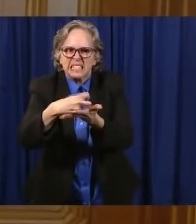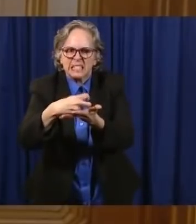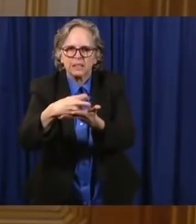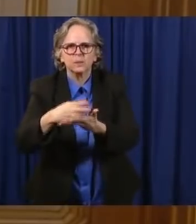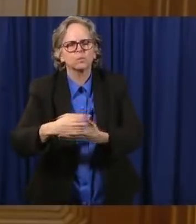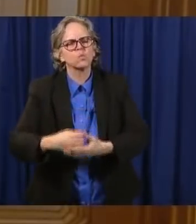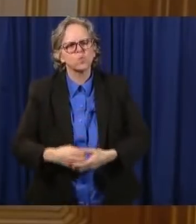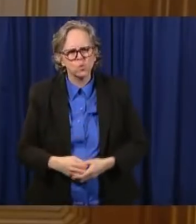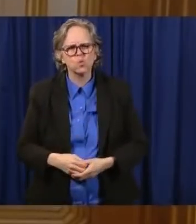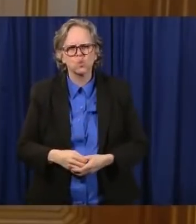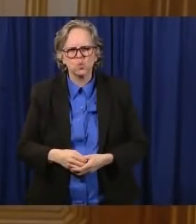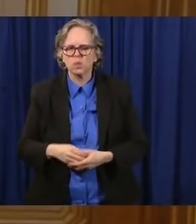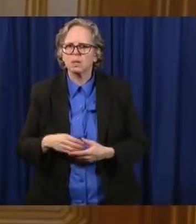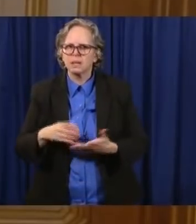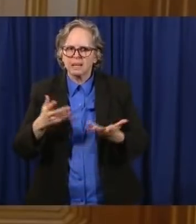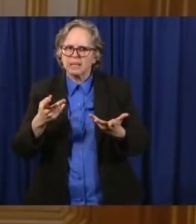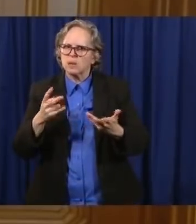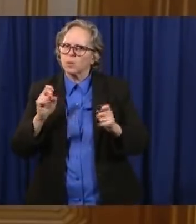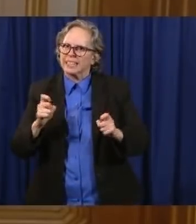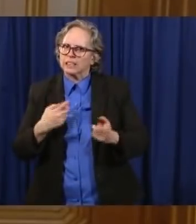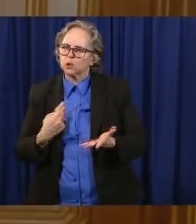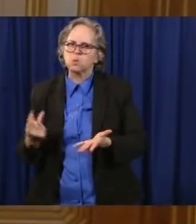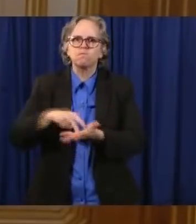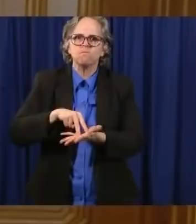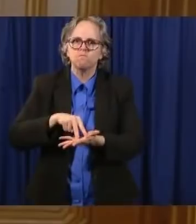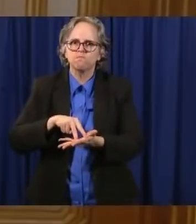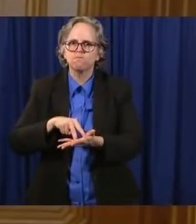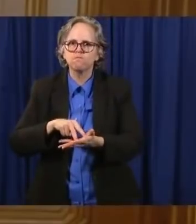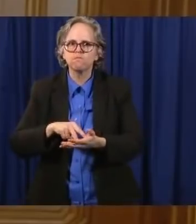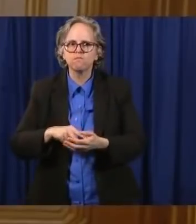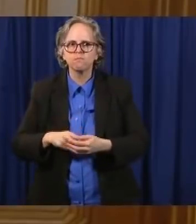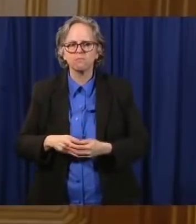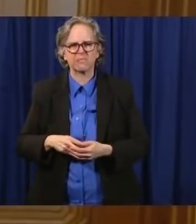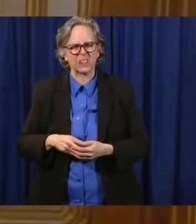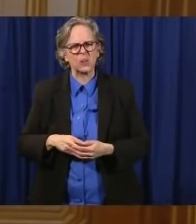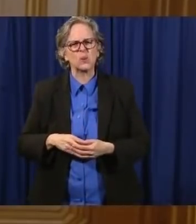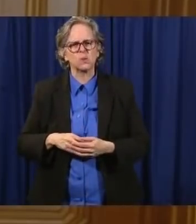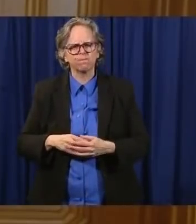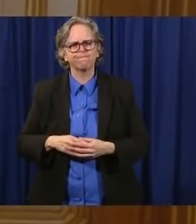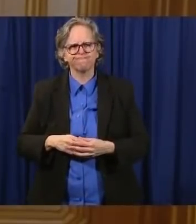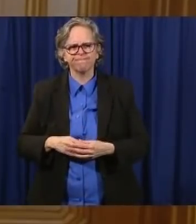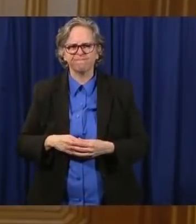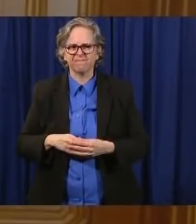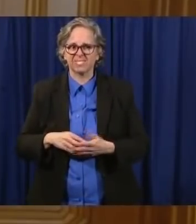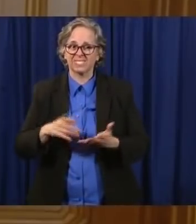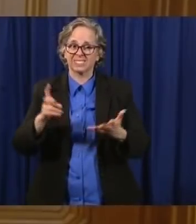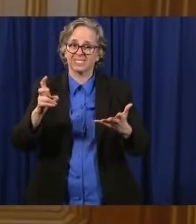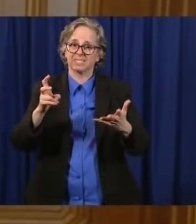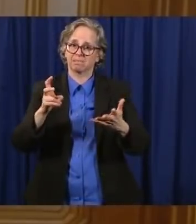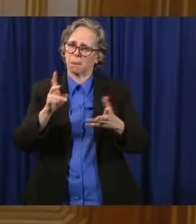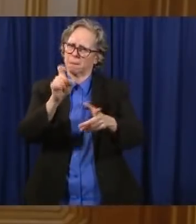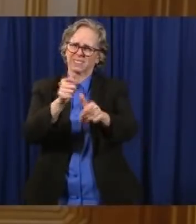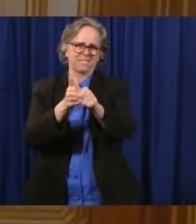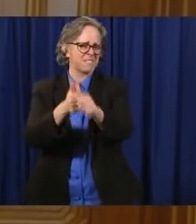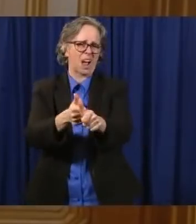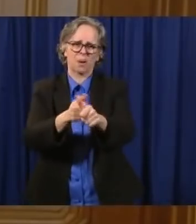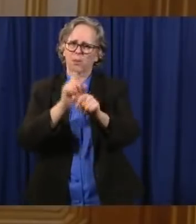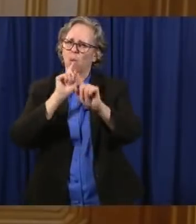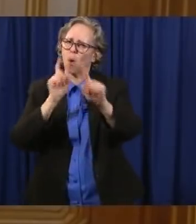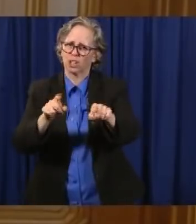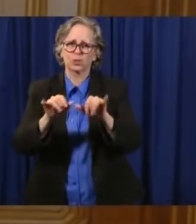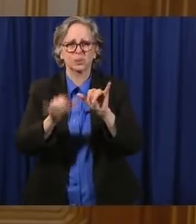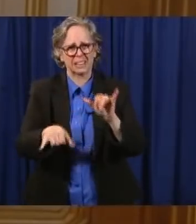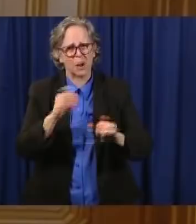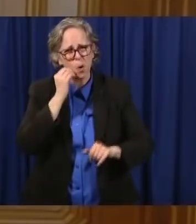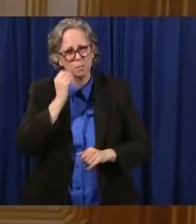and exposing yourself and exposing other people. So I think that the people of the state of